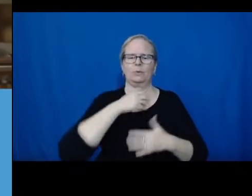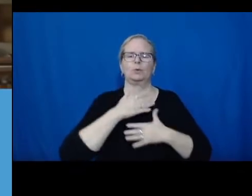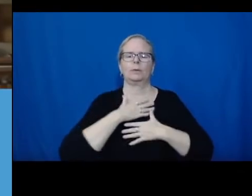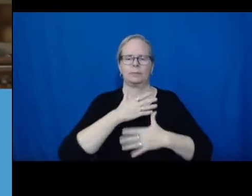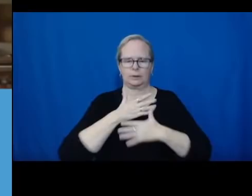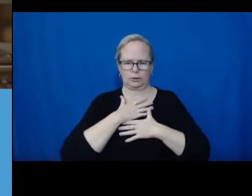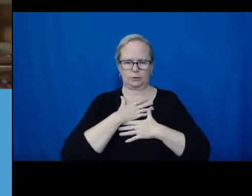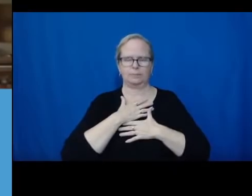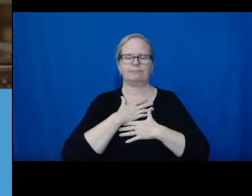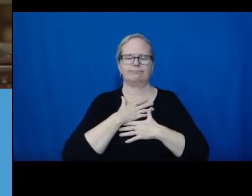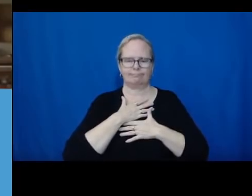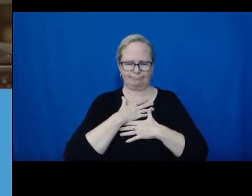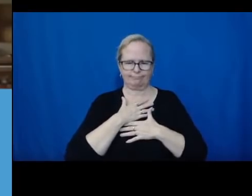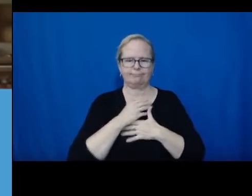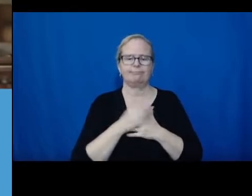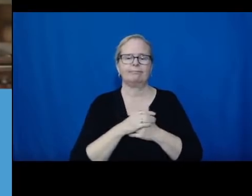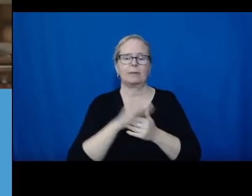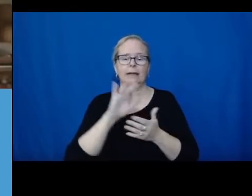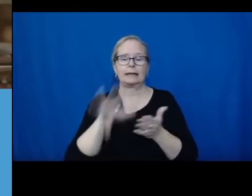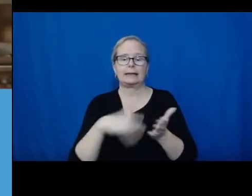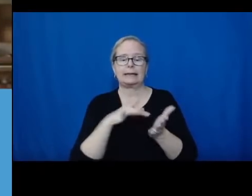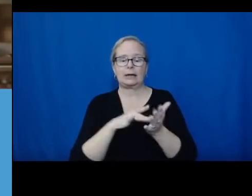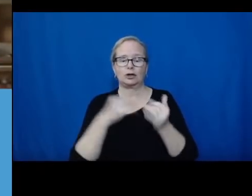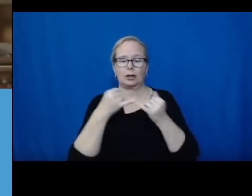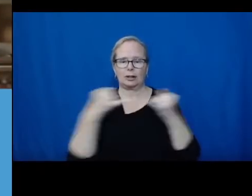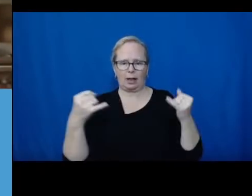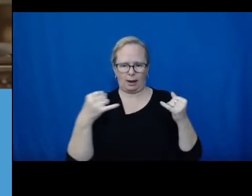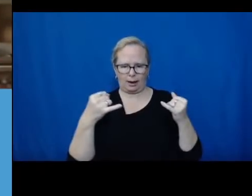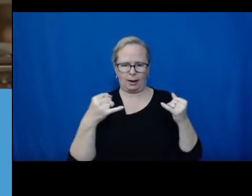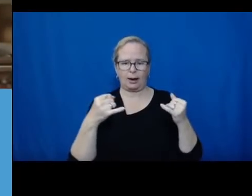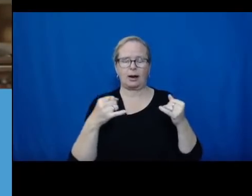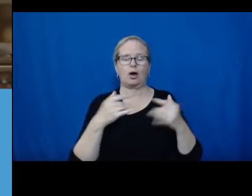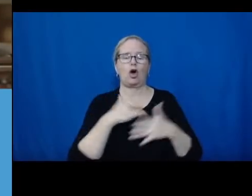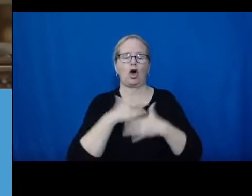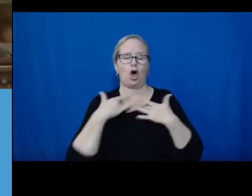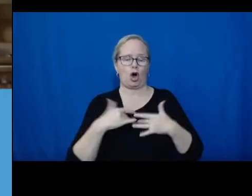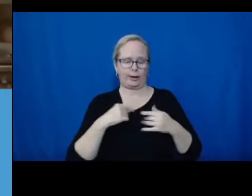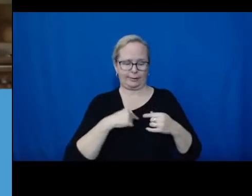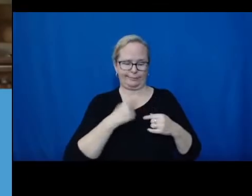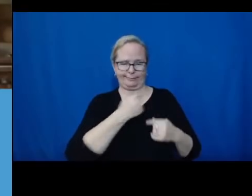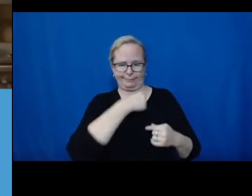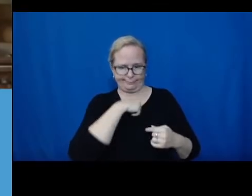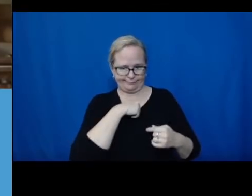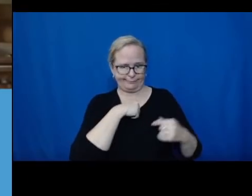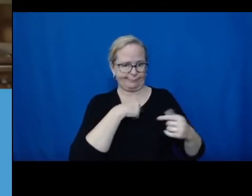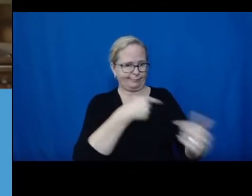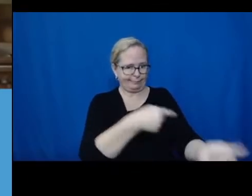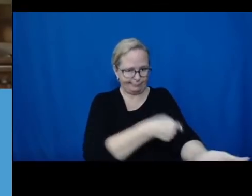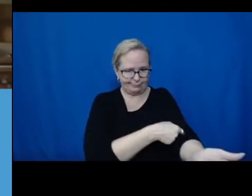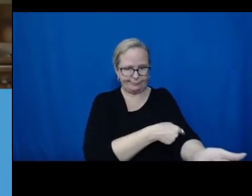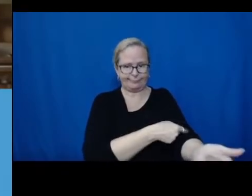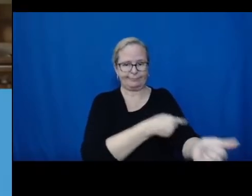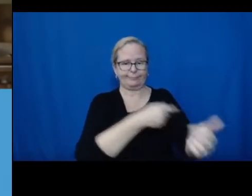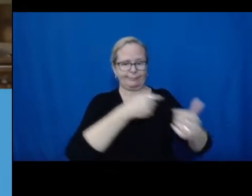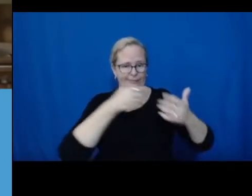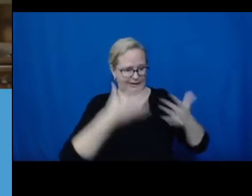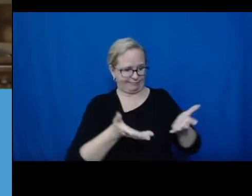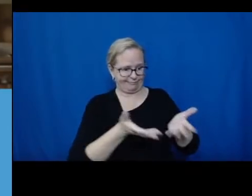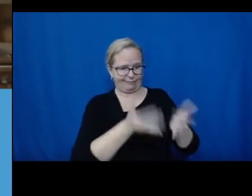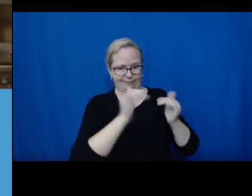stabilized in central lines and art lines, and then they start their ICU journey. Is that what you were looking for?